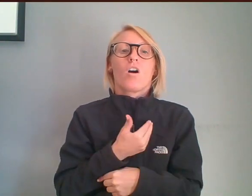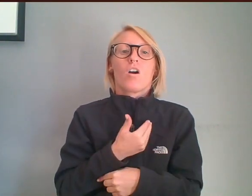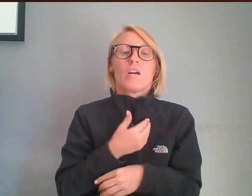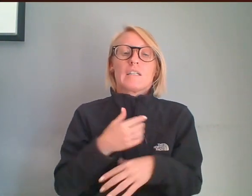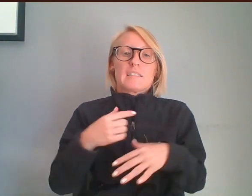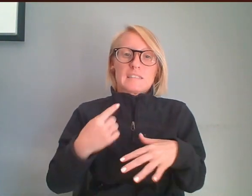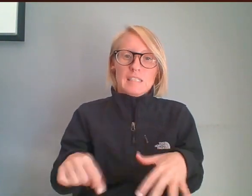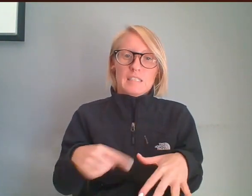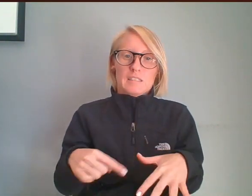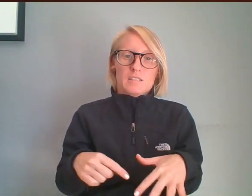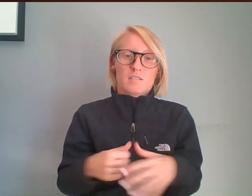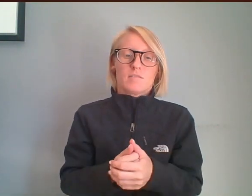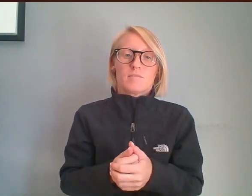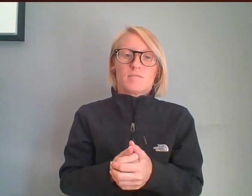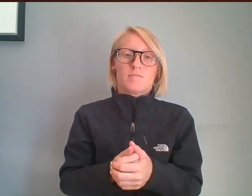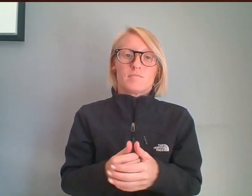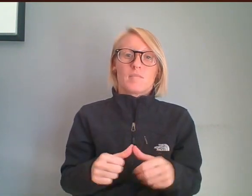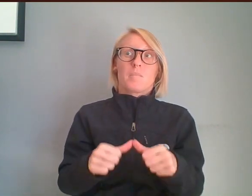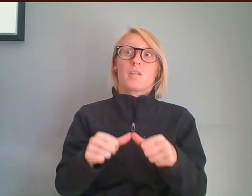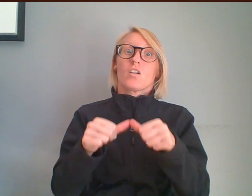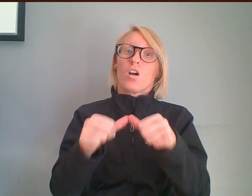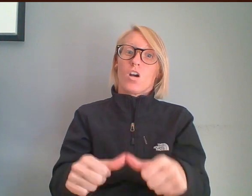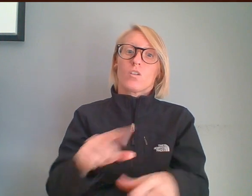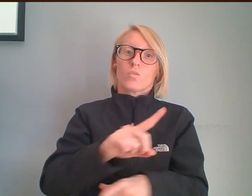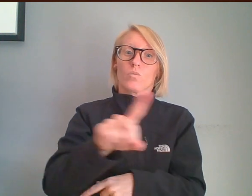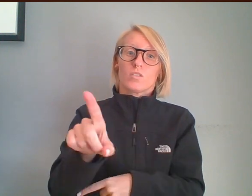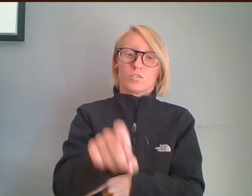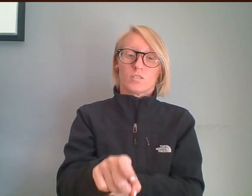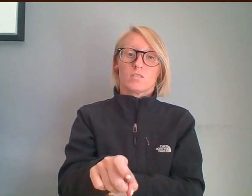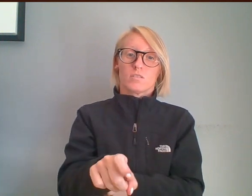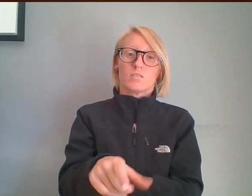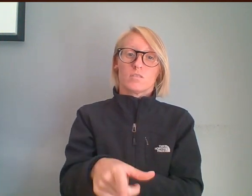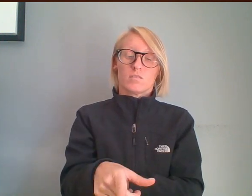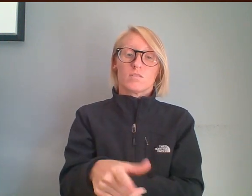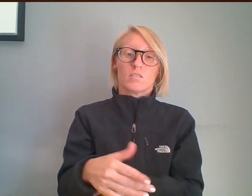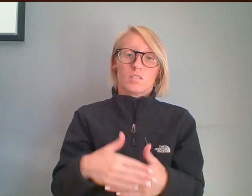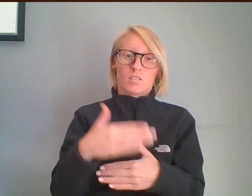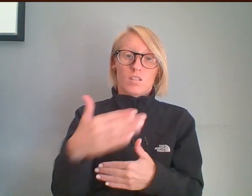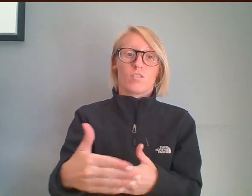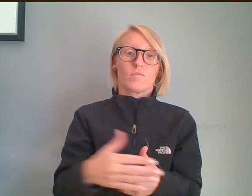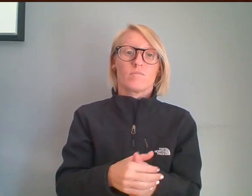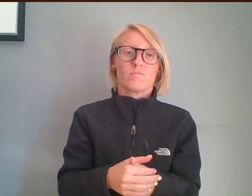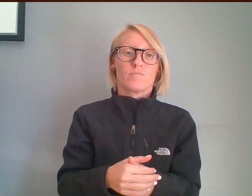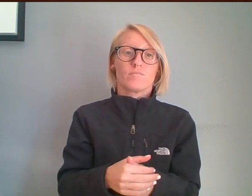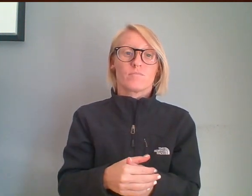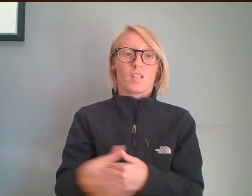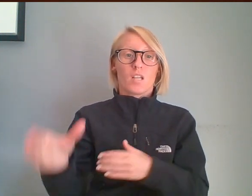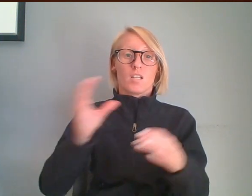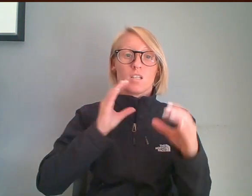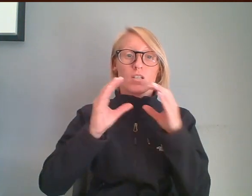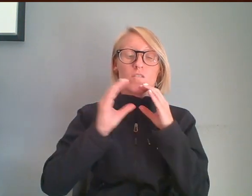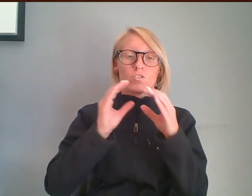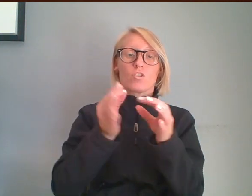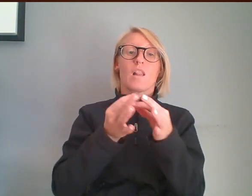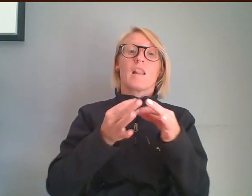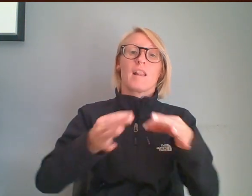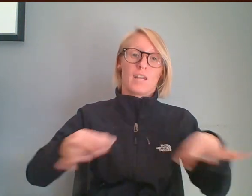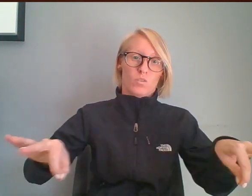Beyond questions, another very useful technique for making us conversational is to use conversational